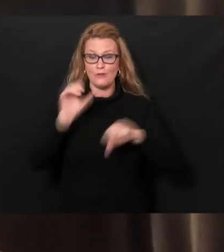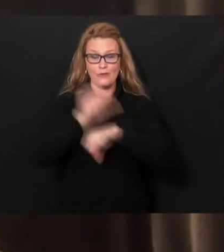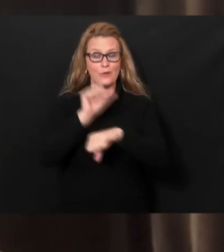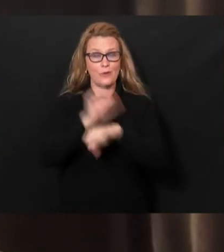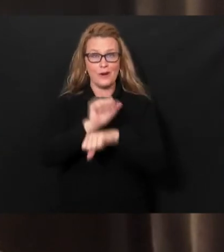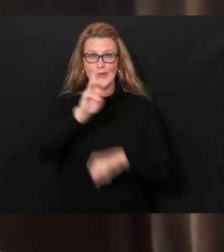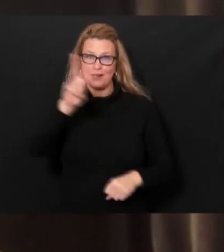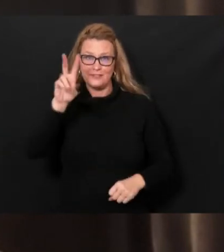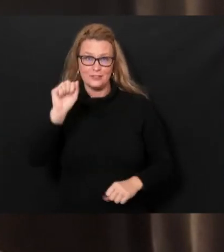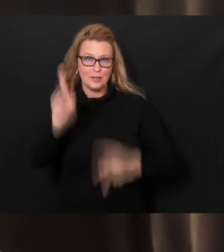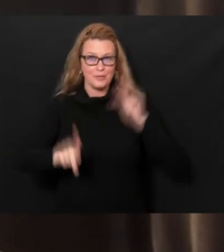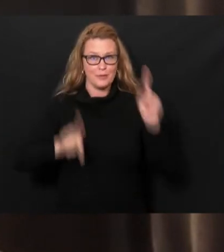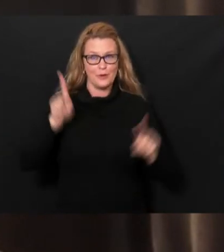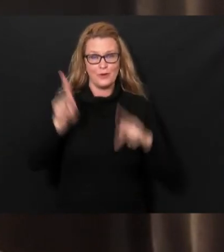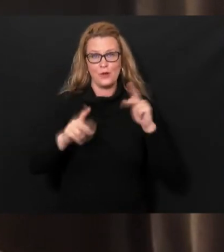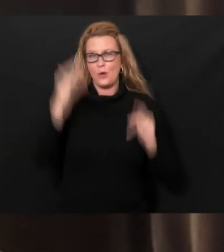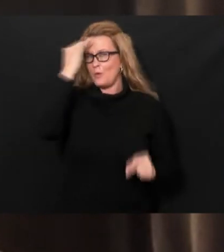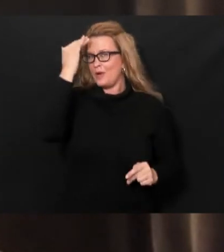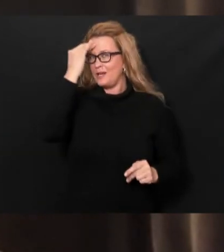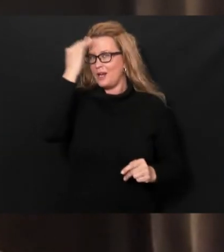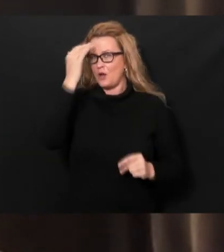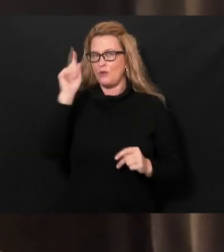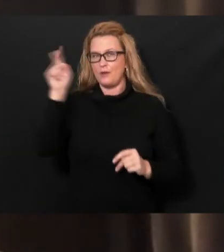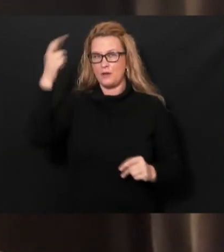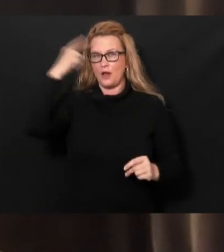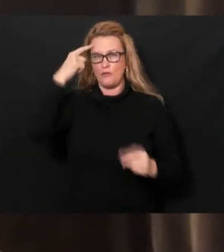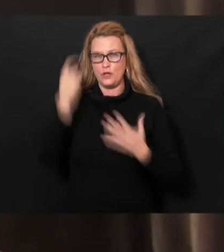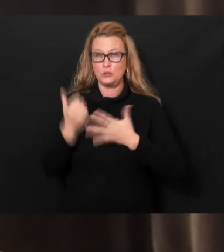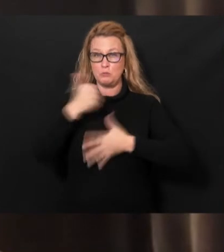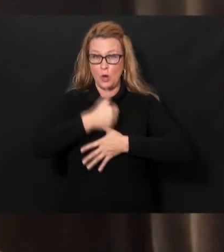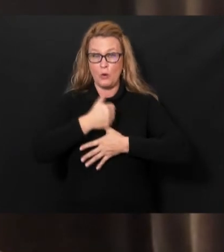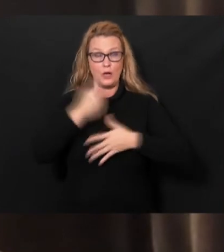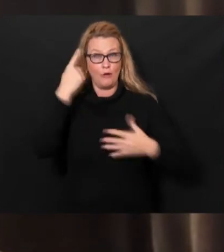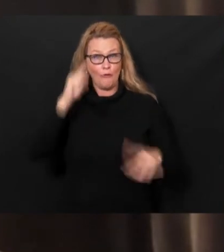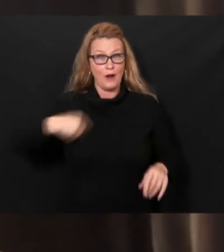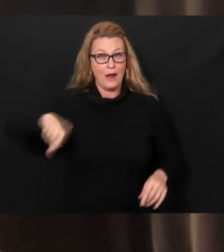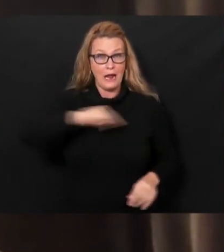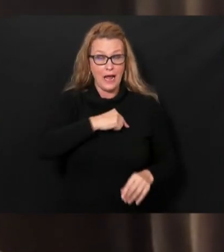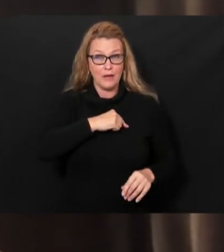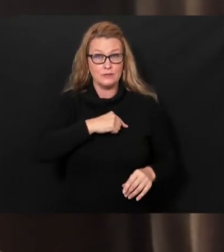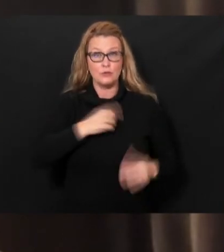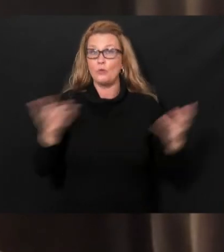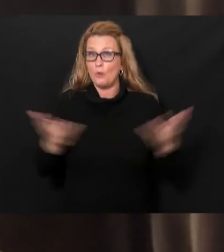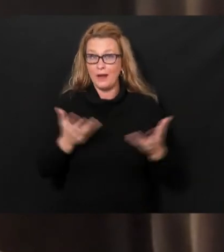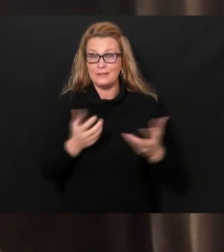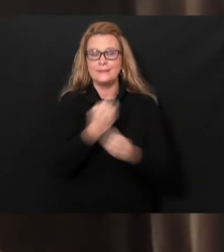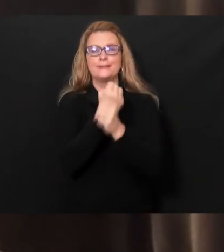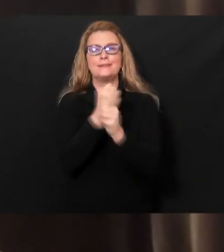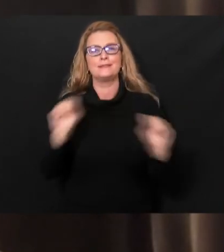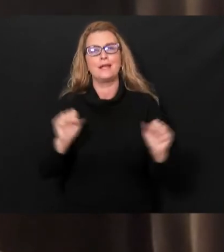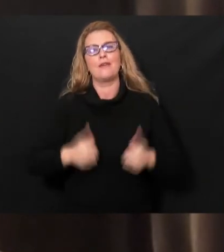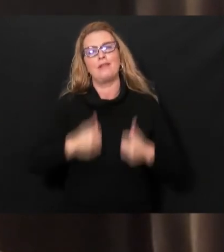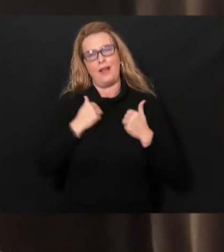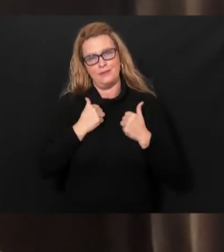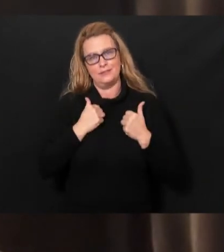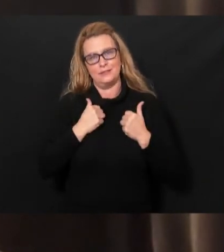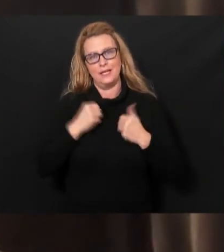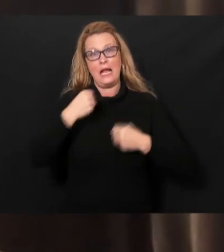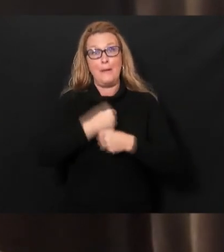that based on the governor's priority for all of us, which was to save lives and to make sure that we